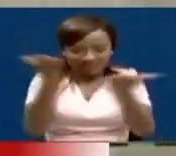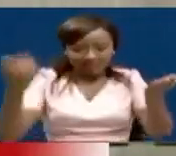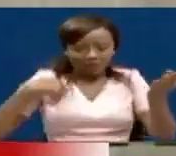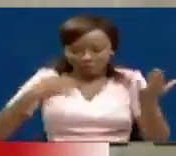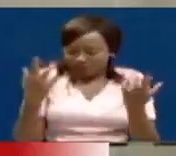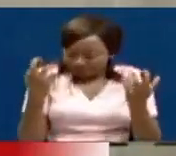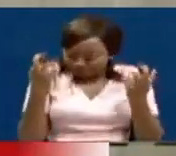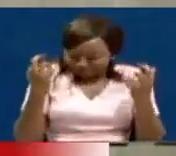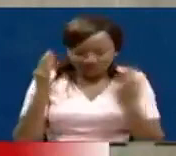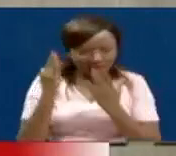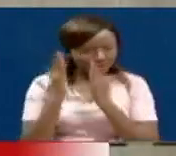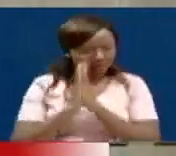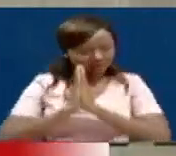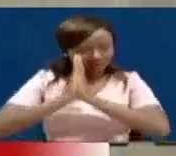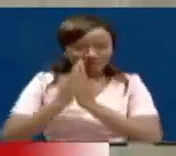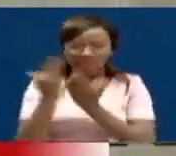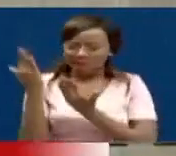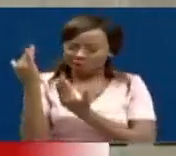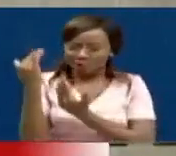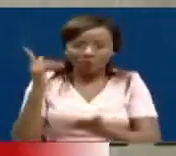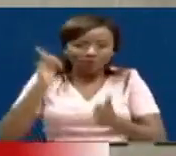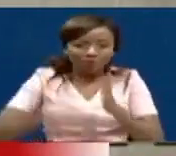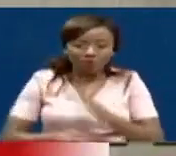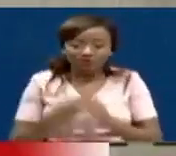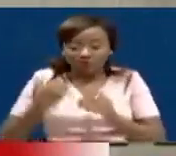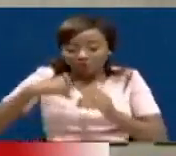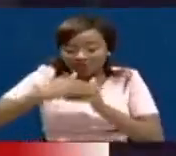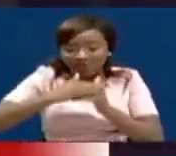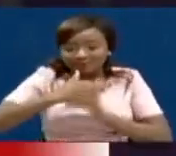and praying that we do not need to take